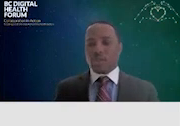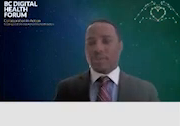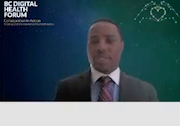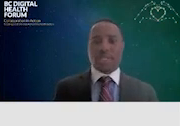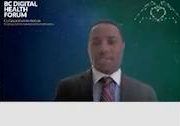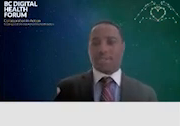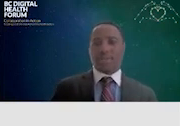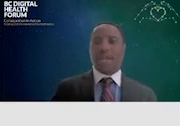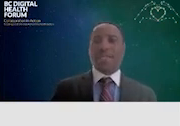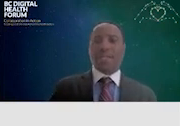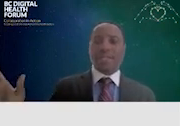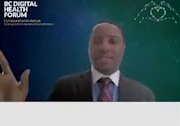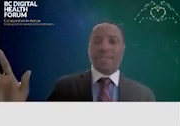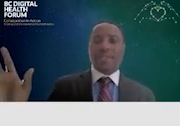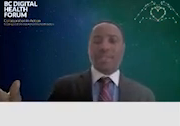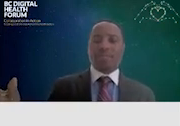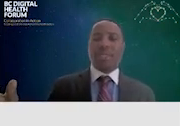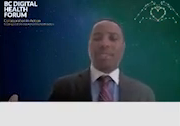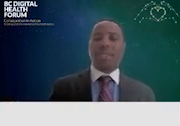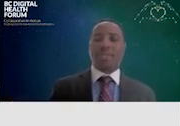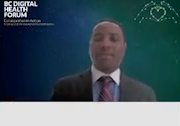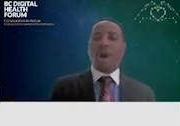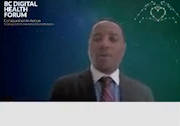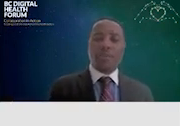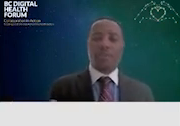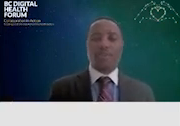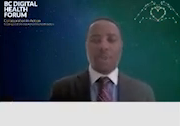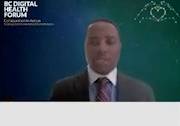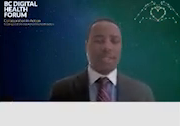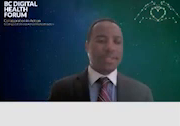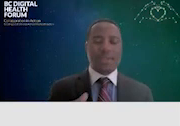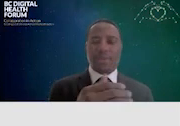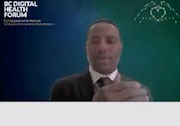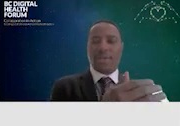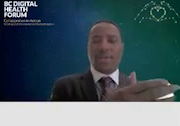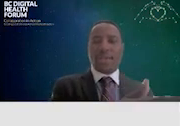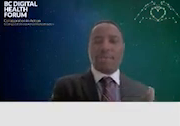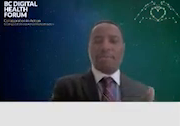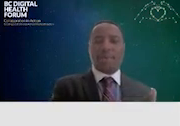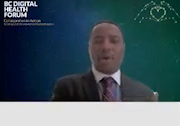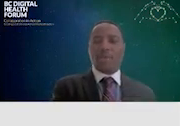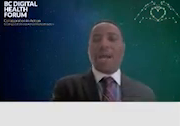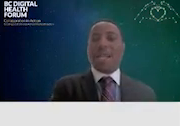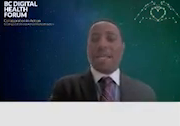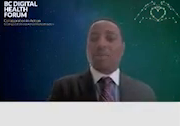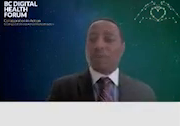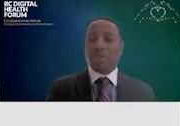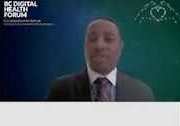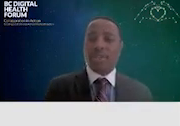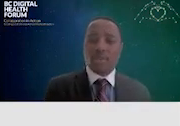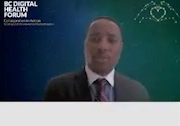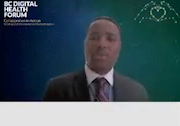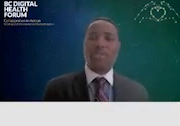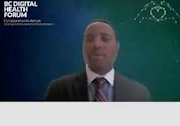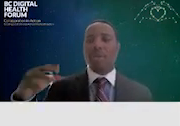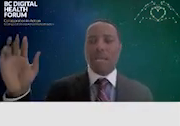other services that HealthLink BC could offer to the patient. There are other allied professionals